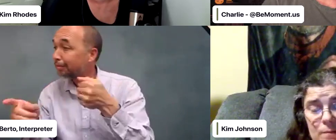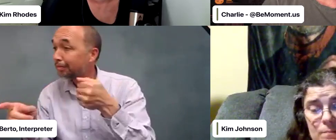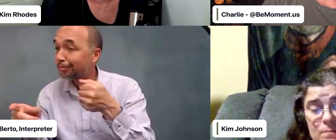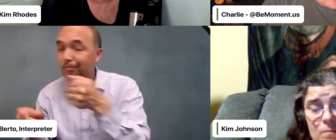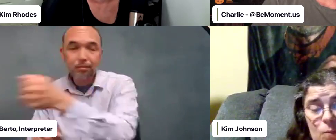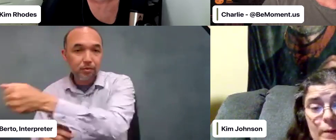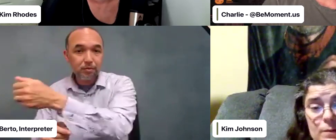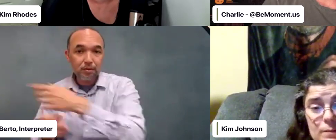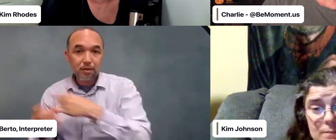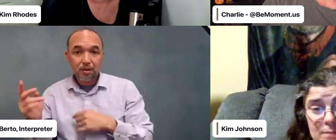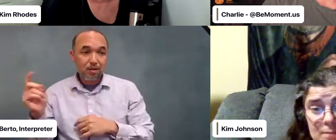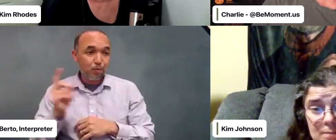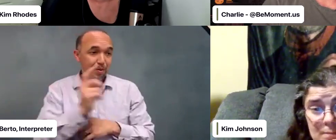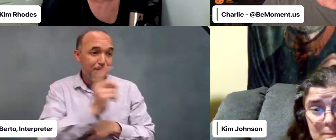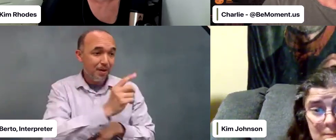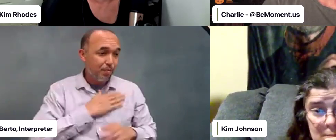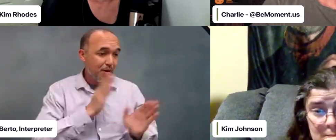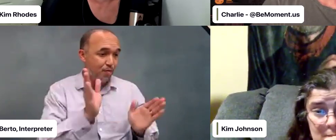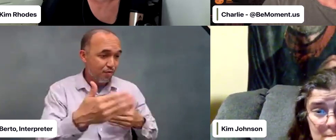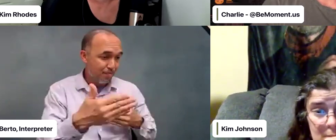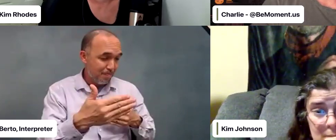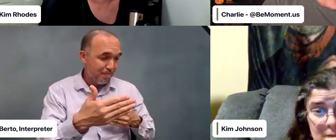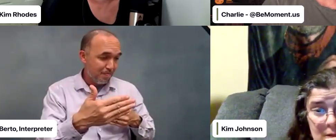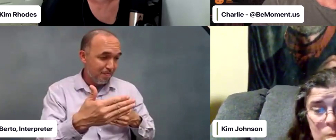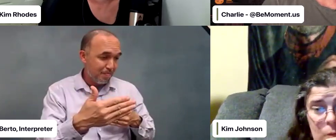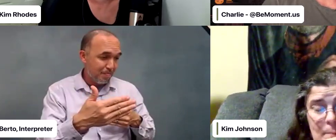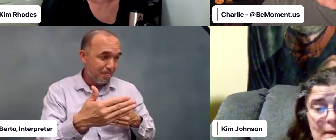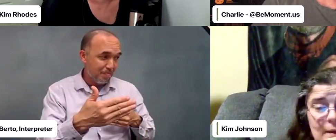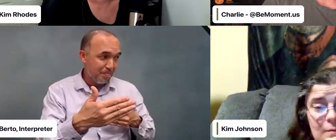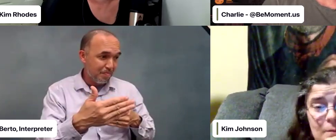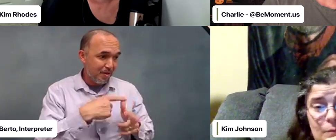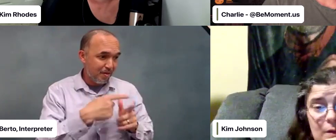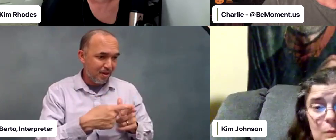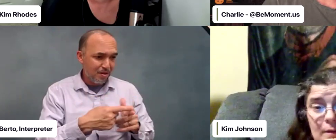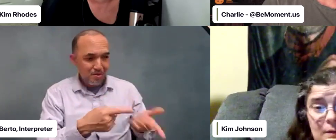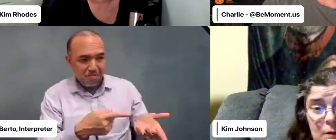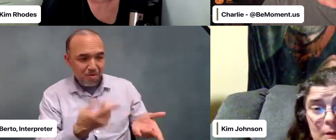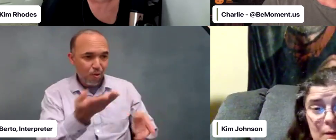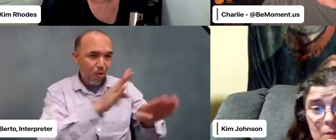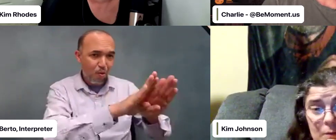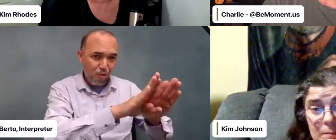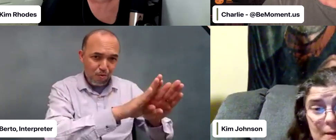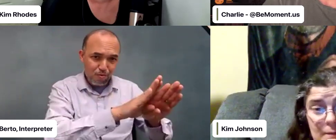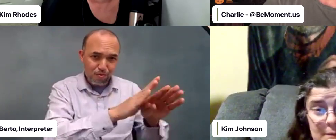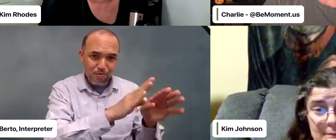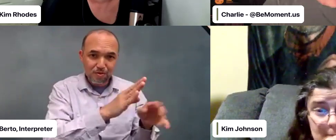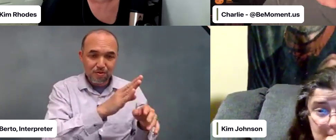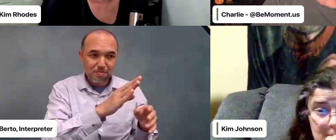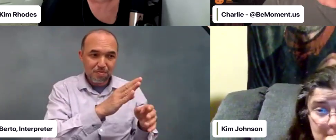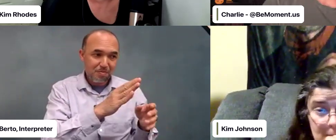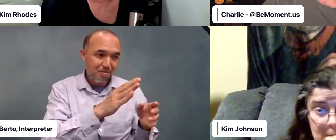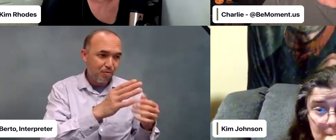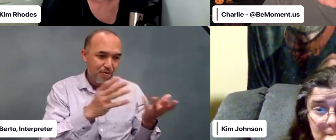was weird. That's disturbing. Mm-hmm. And why my kid specifically? Why not the little one or somebody else?